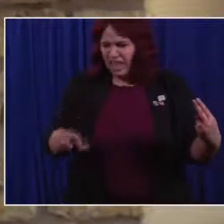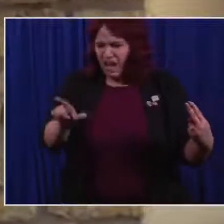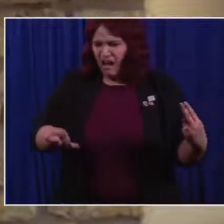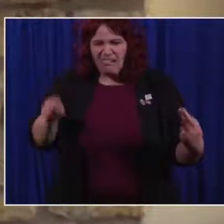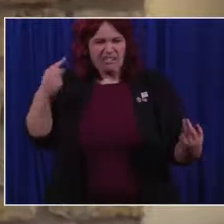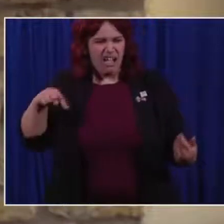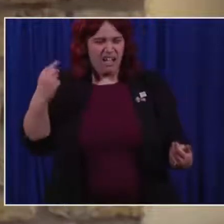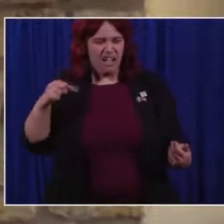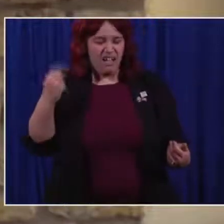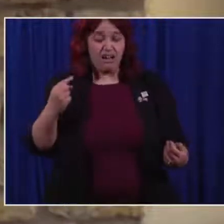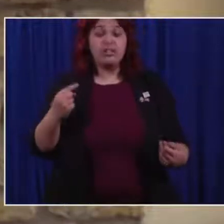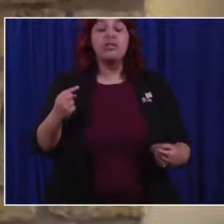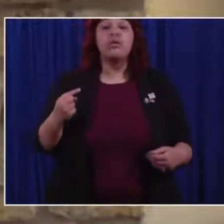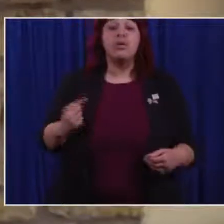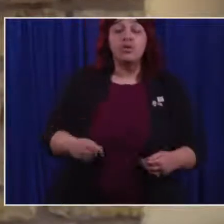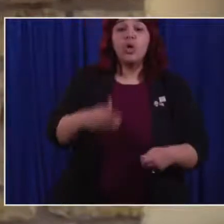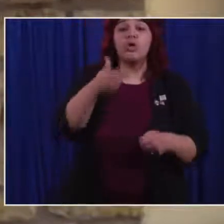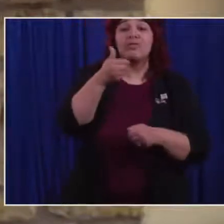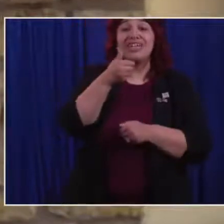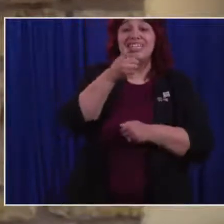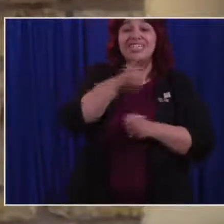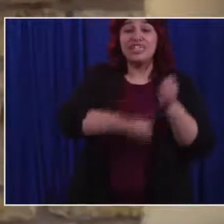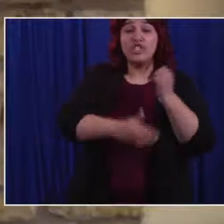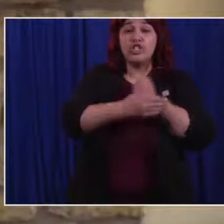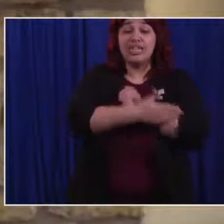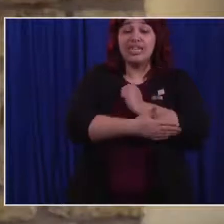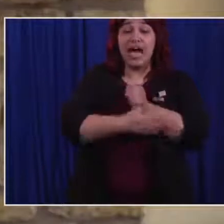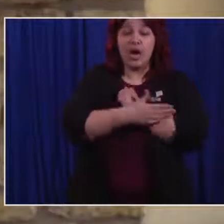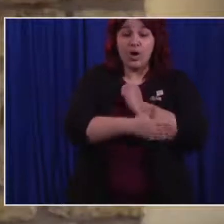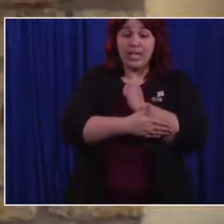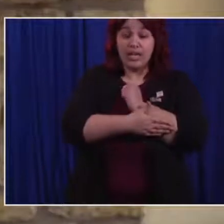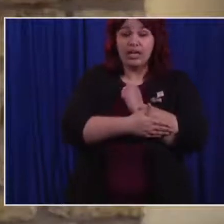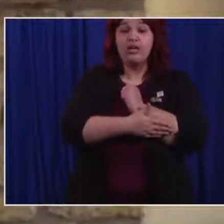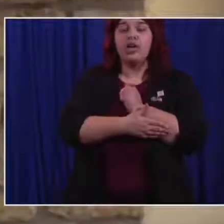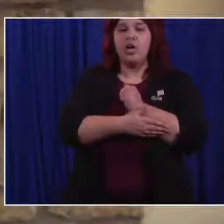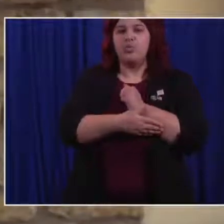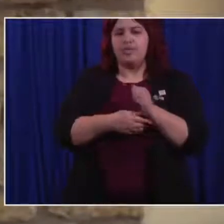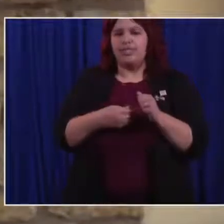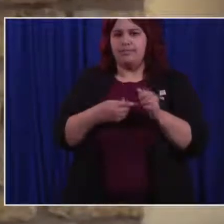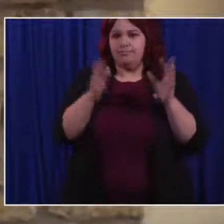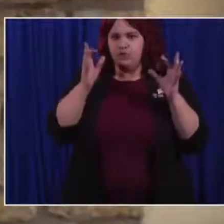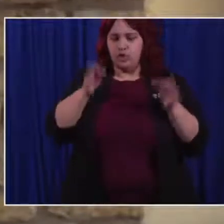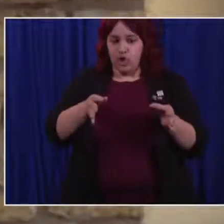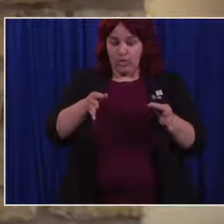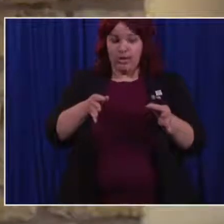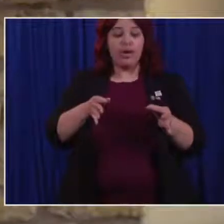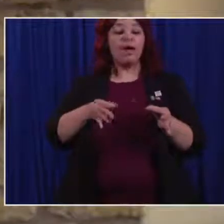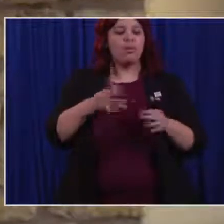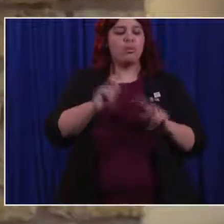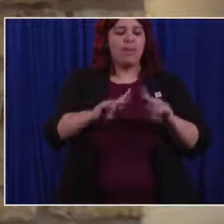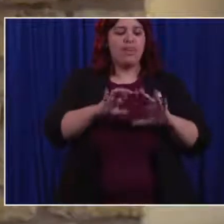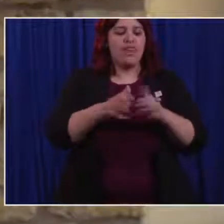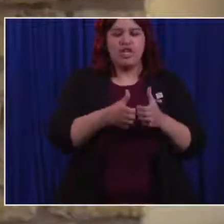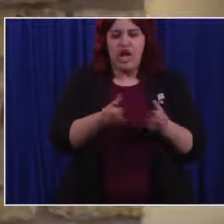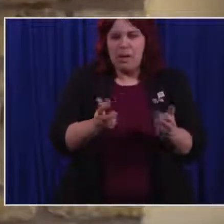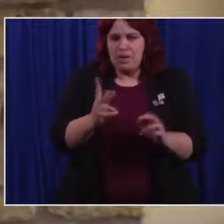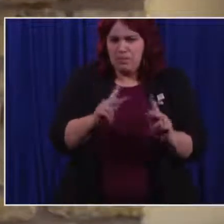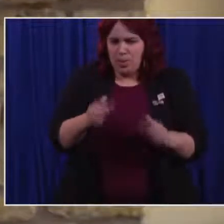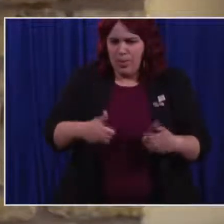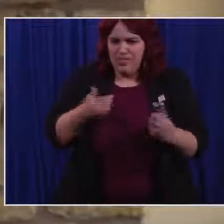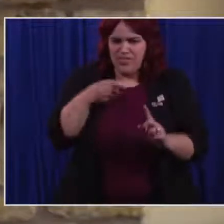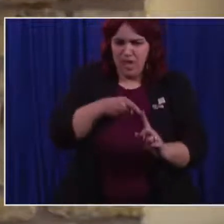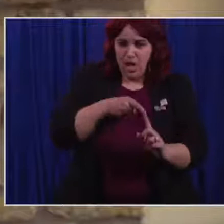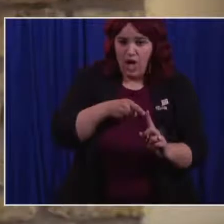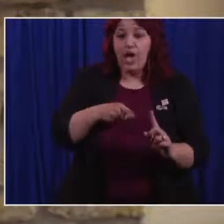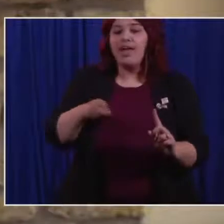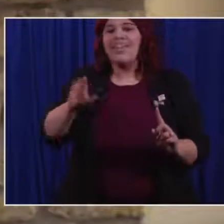pure population with whatever age group that we're talking about. The other 20% has to do with more vulnerable populations, so